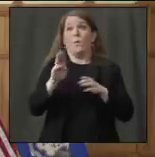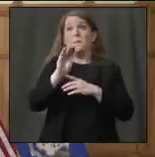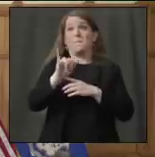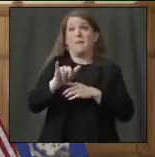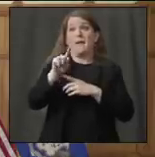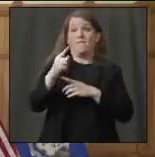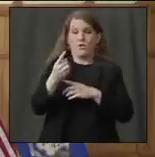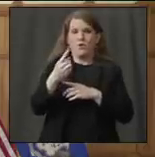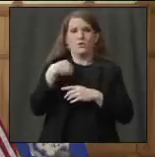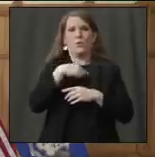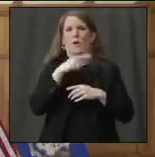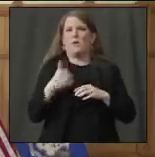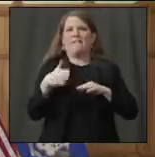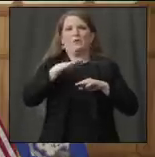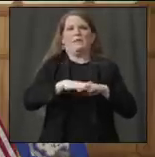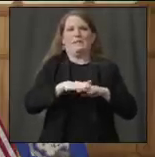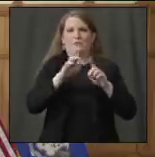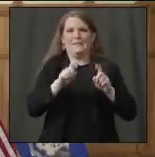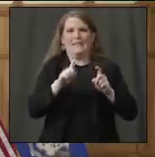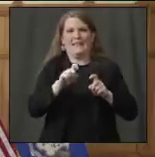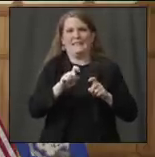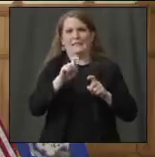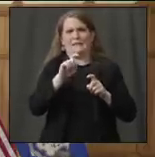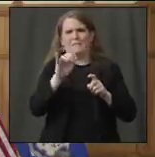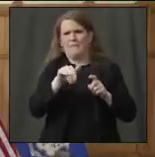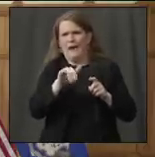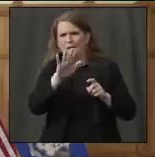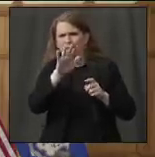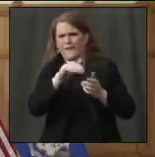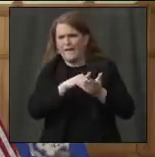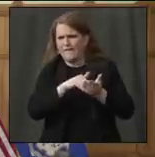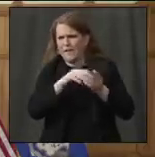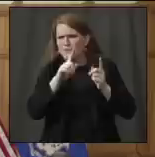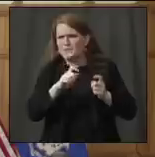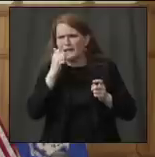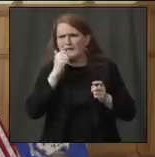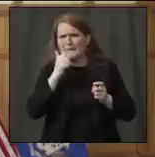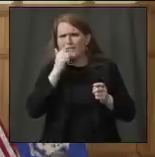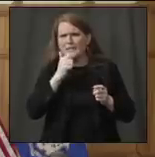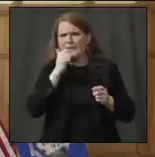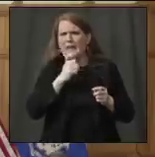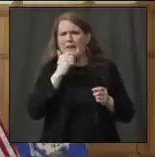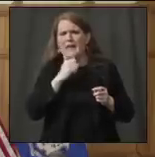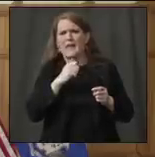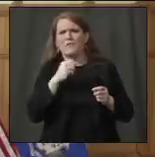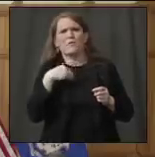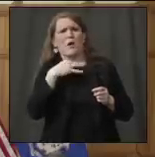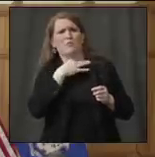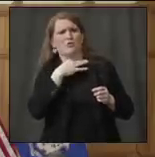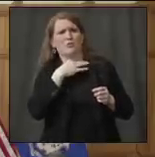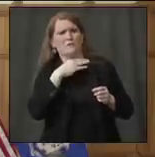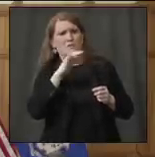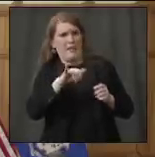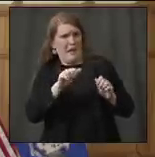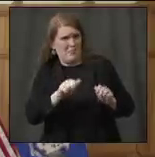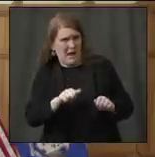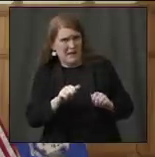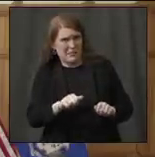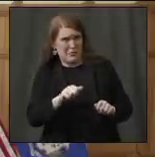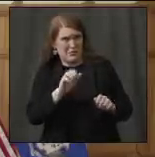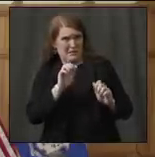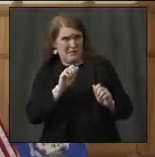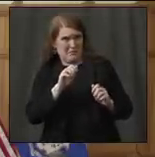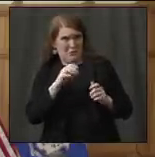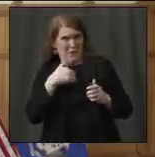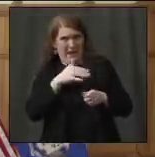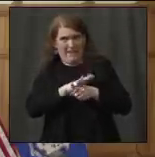day. Is that something that's possible, or something that you guys are looking at or could even get the materials